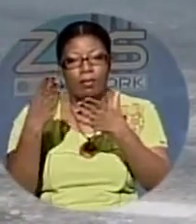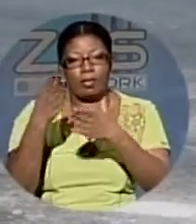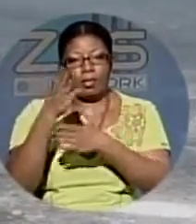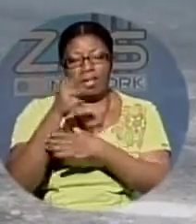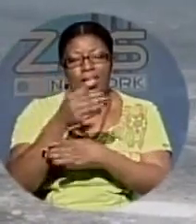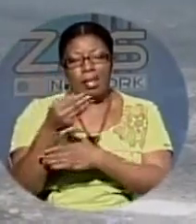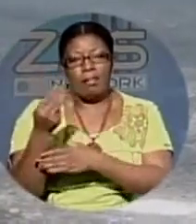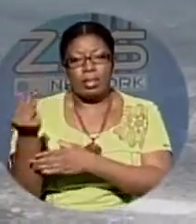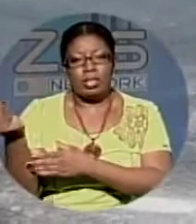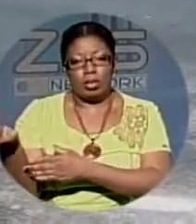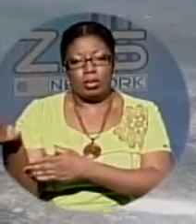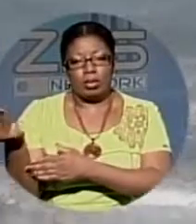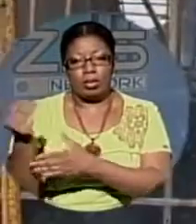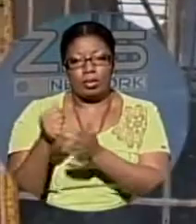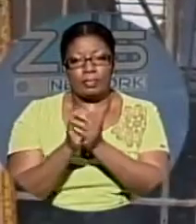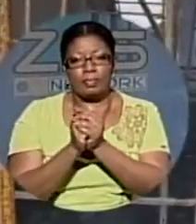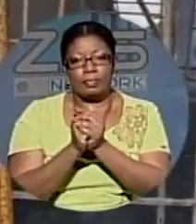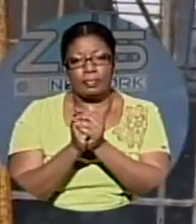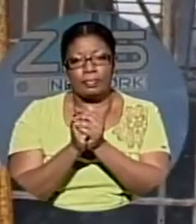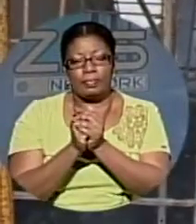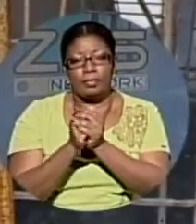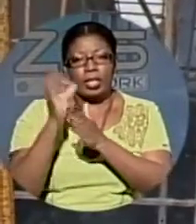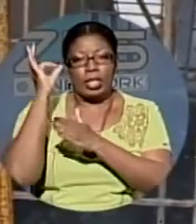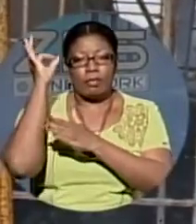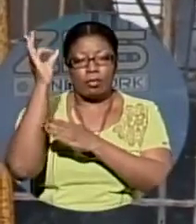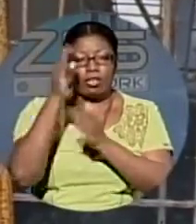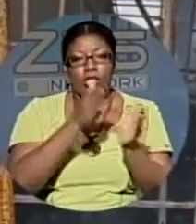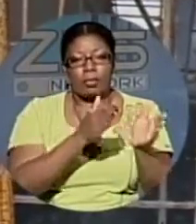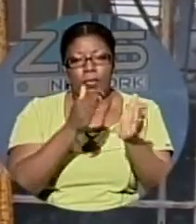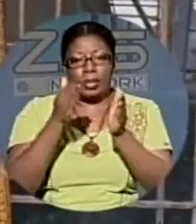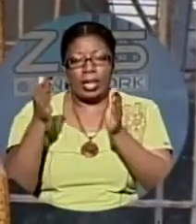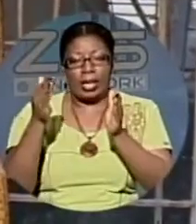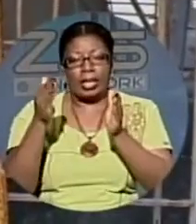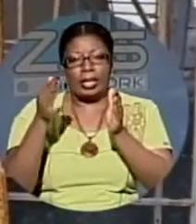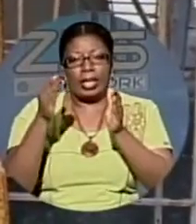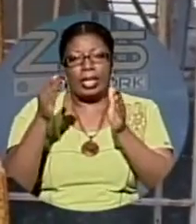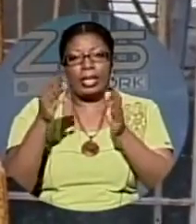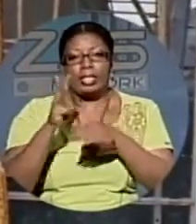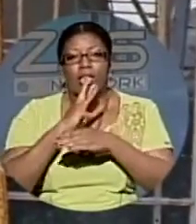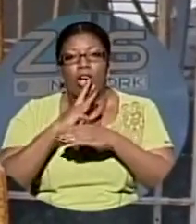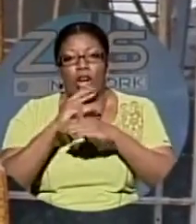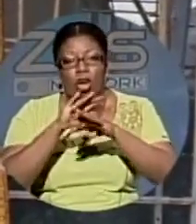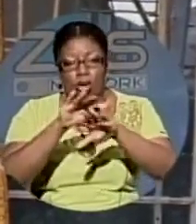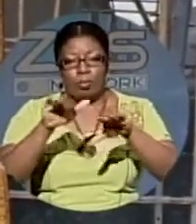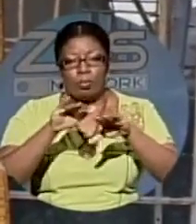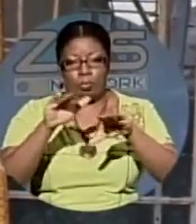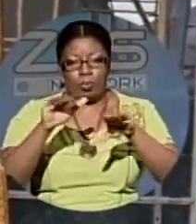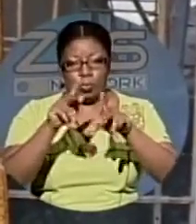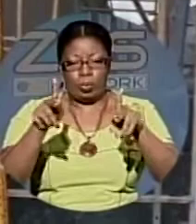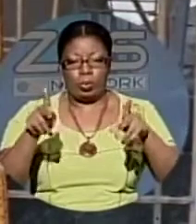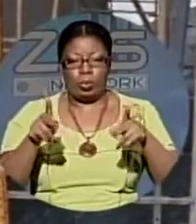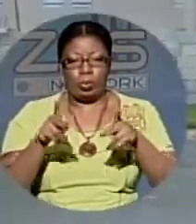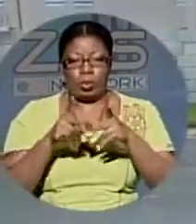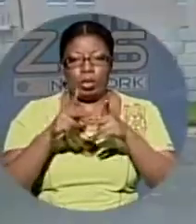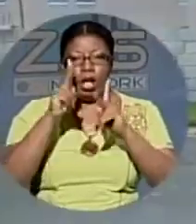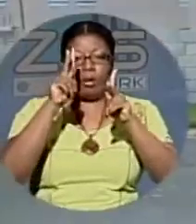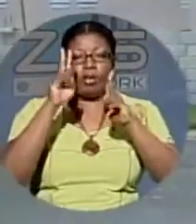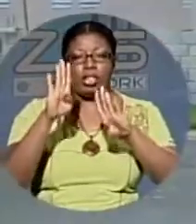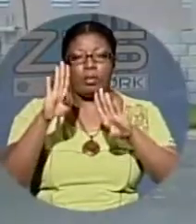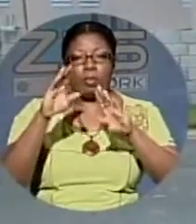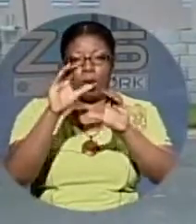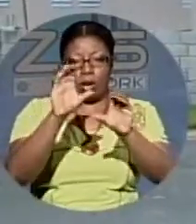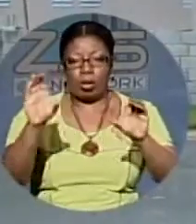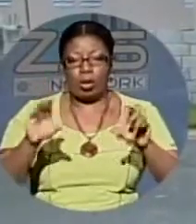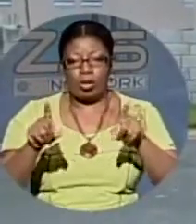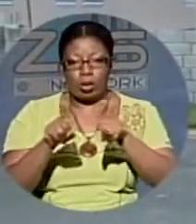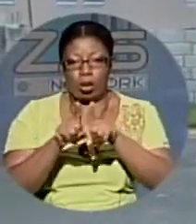waiving the customs duties. Future plans include a gym, swimming pool, softball field, volleyball and basketball courts. Burrows